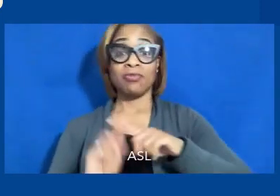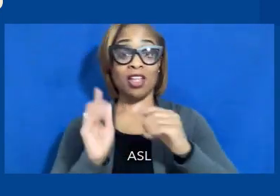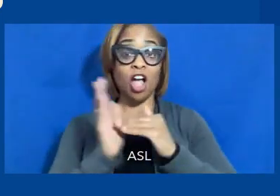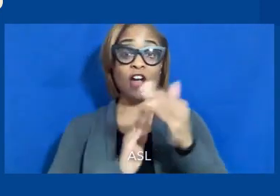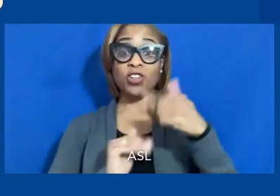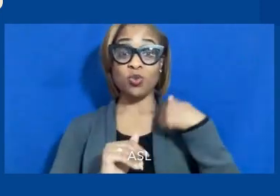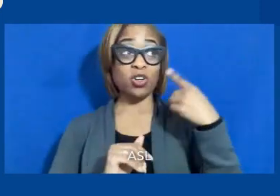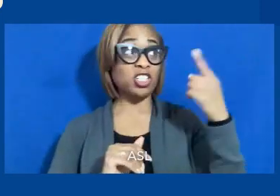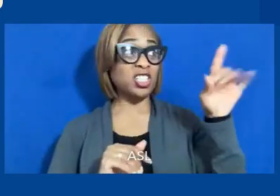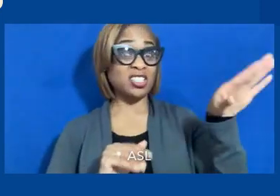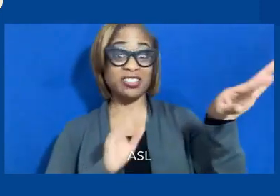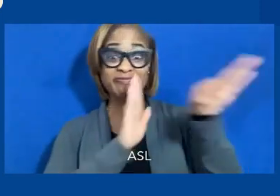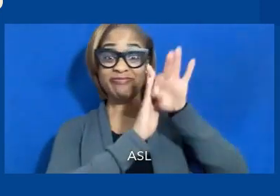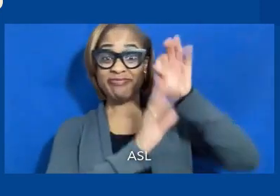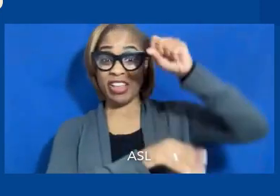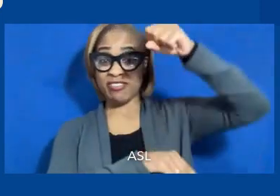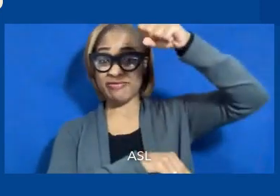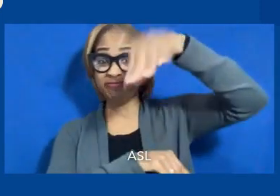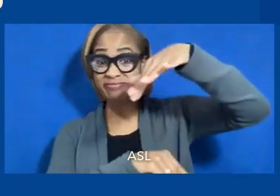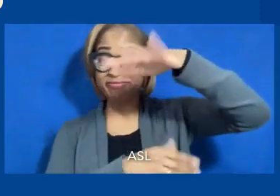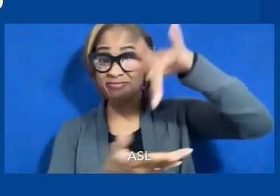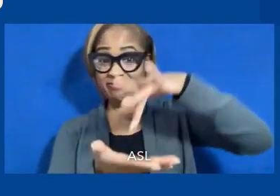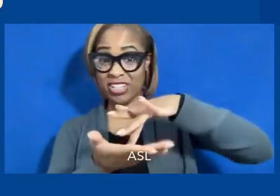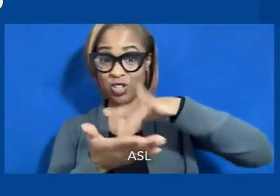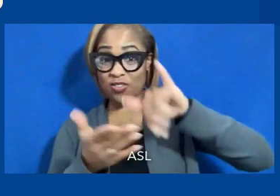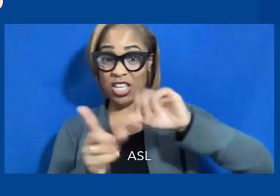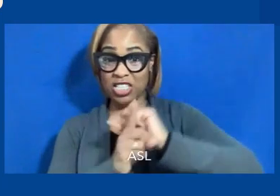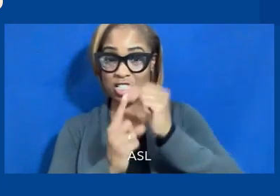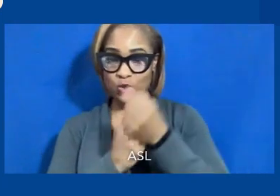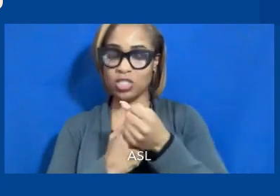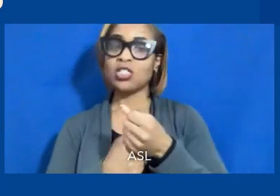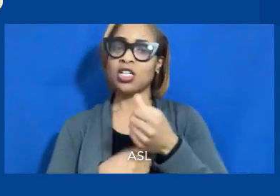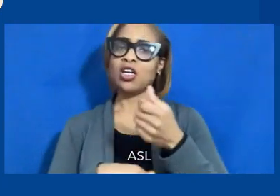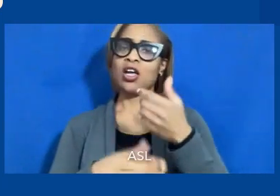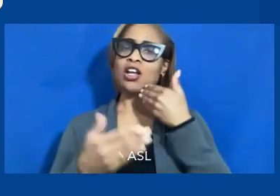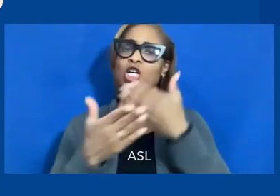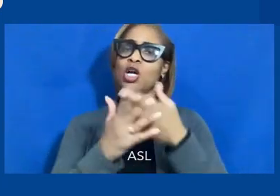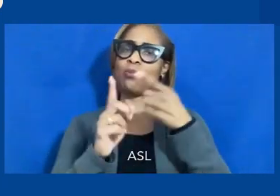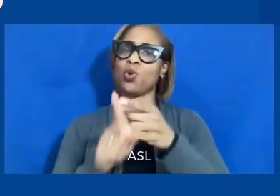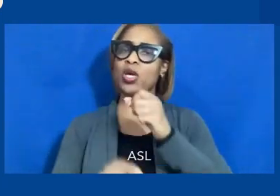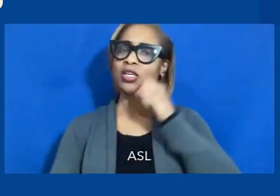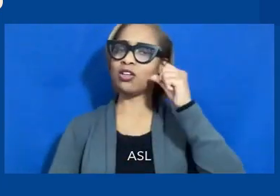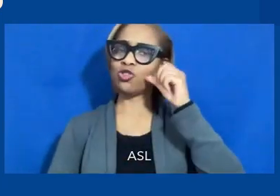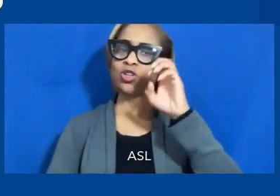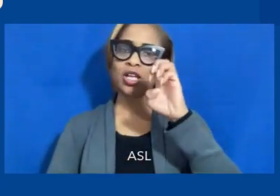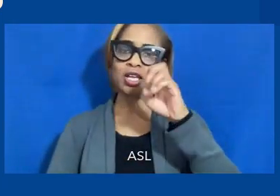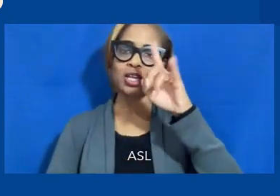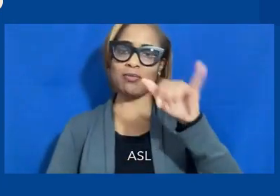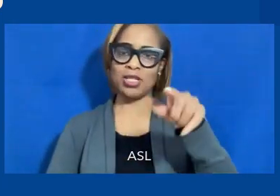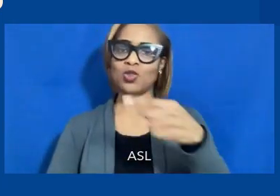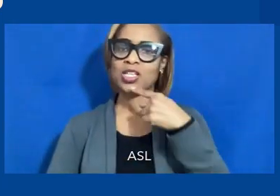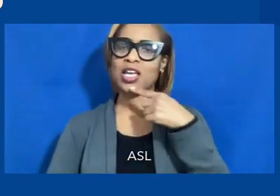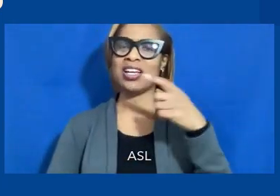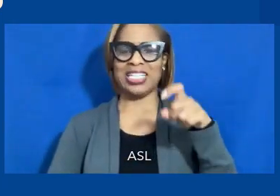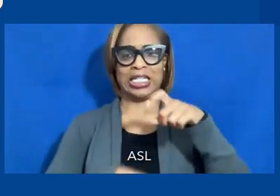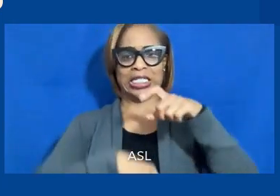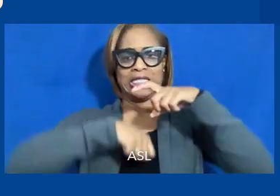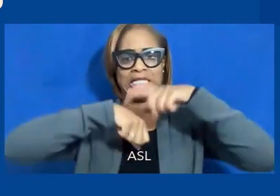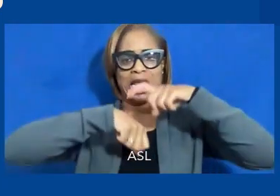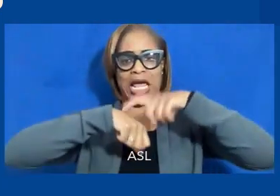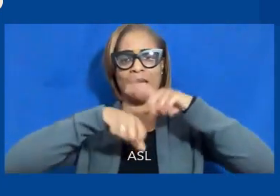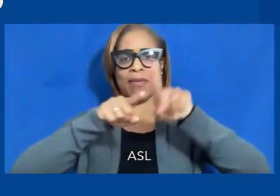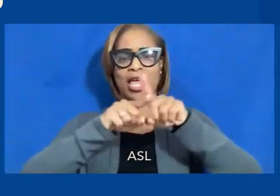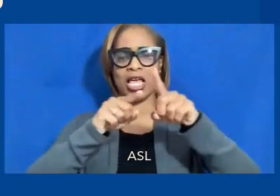these ecosystems. And you made a really good point yesterday, Emily, where you were just saying, like, we need time as new